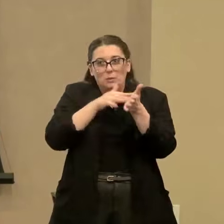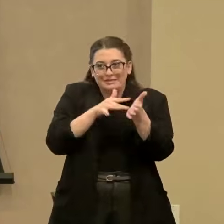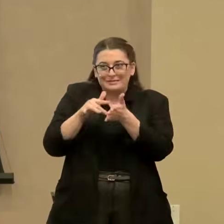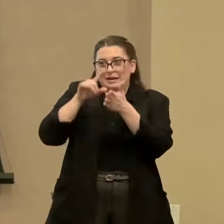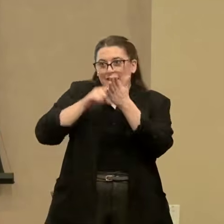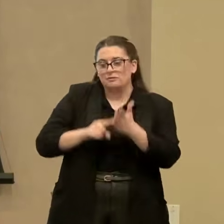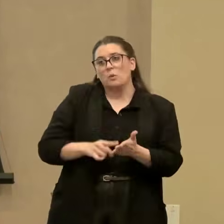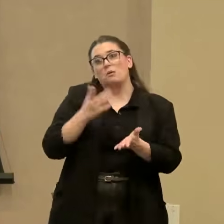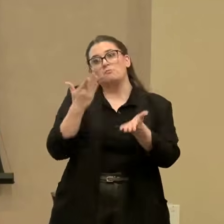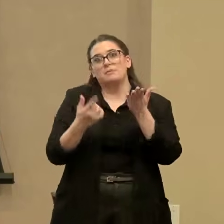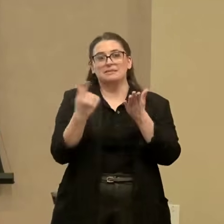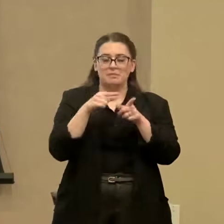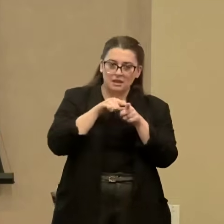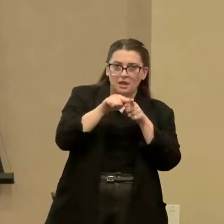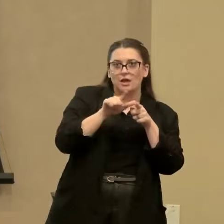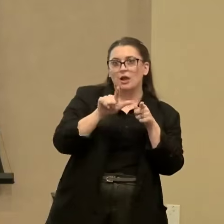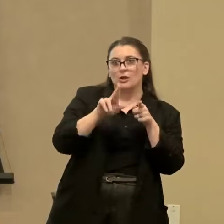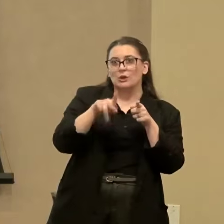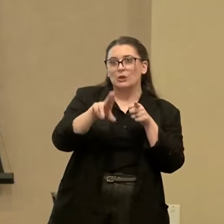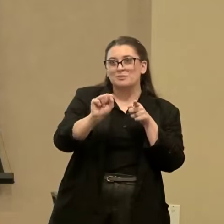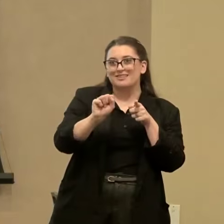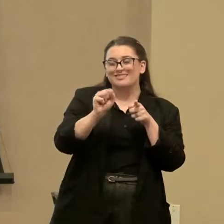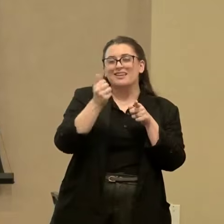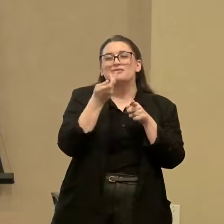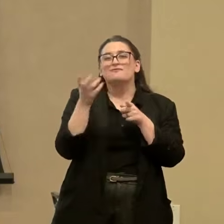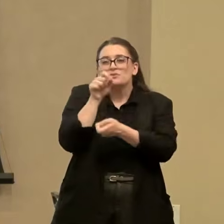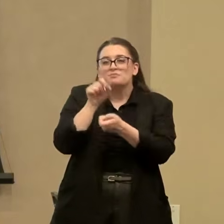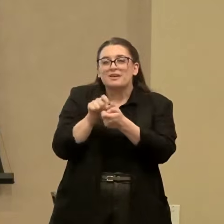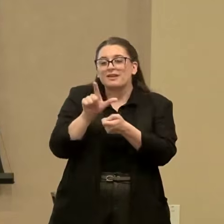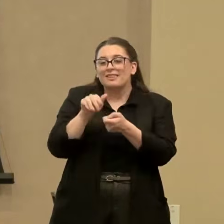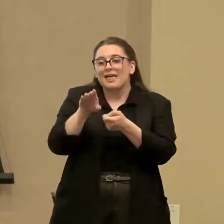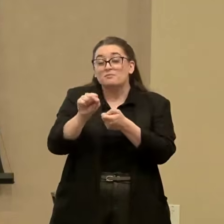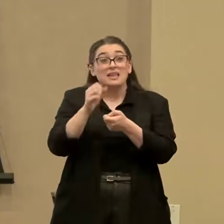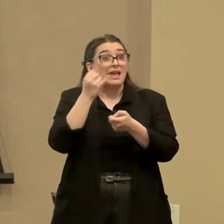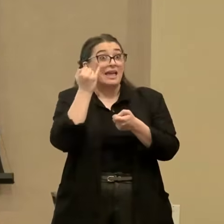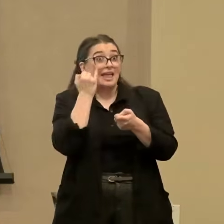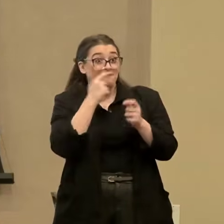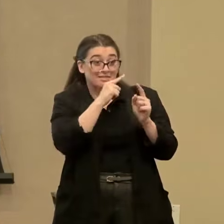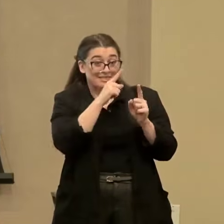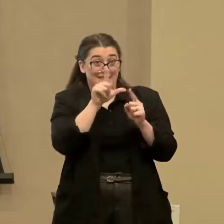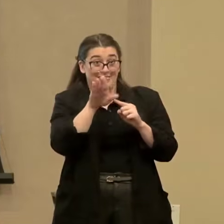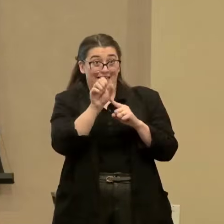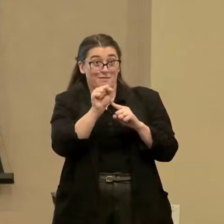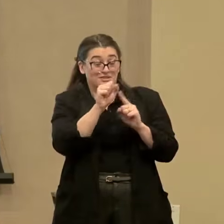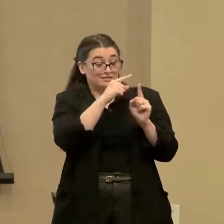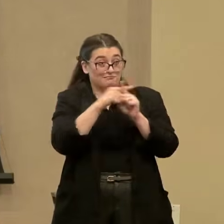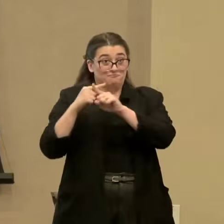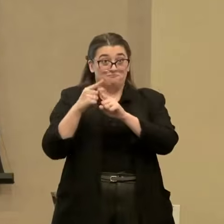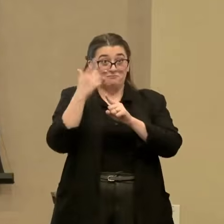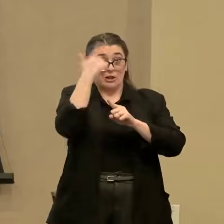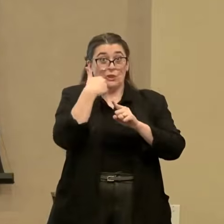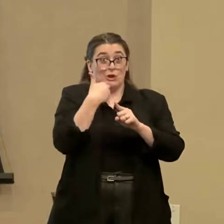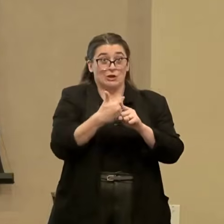maybe somebody really specialized in lupus. There's specific labs where you're like, if these labs look good, the chance of the